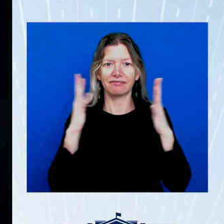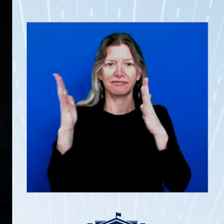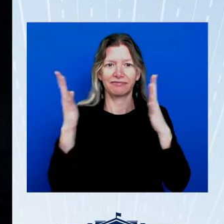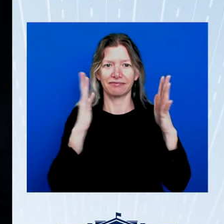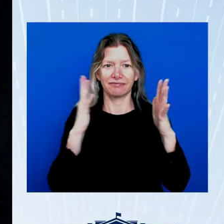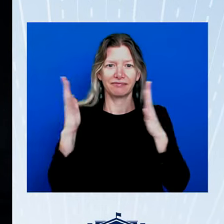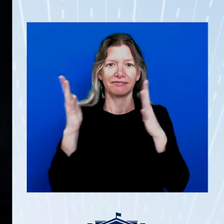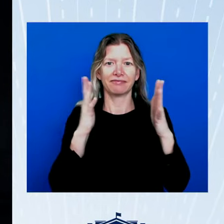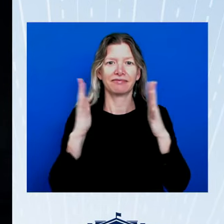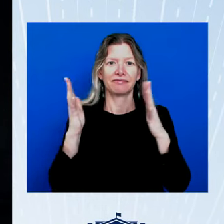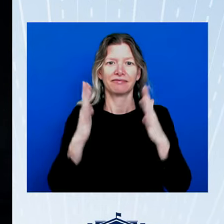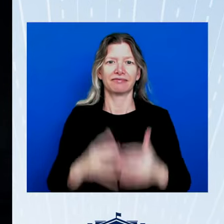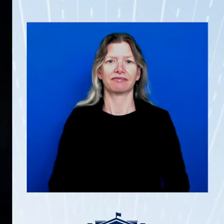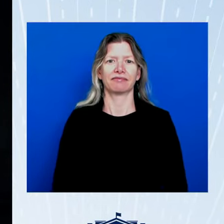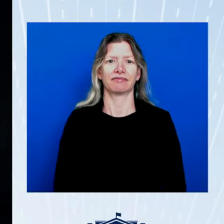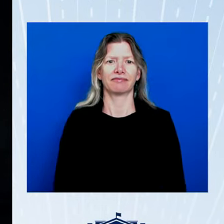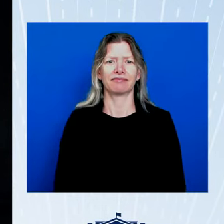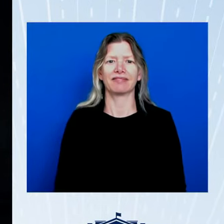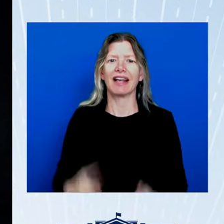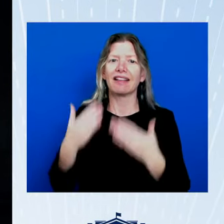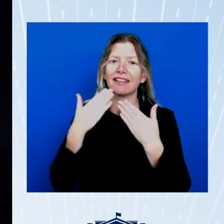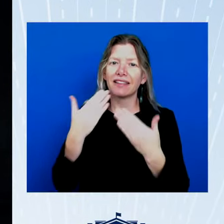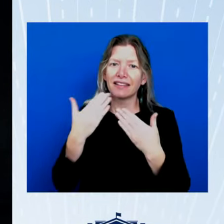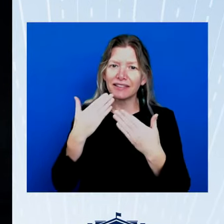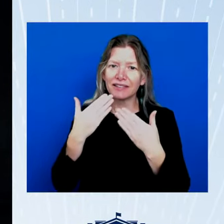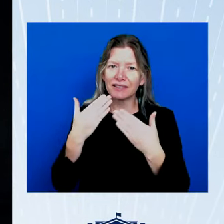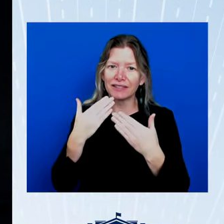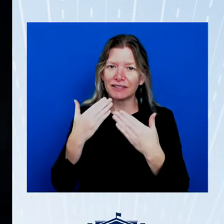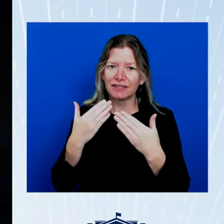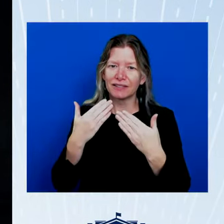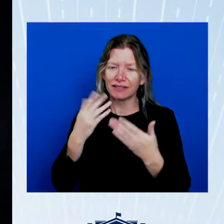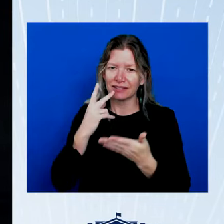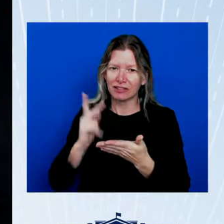Thank you so much, Secretary. And now we'll just go ahead and welcome up Chair Lowe.